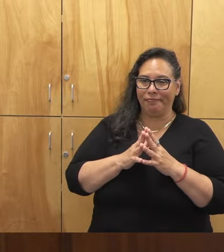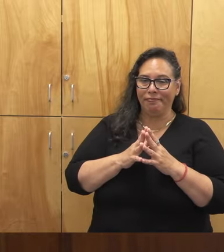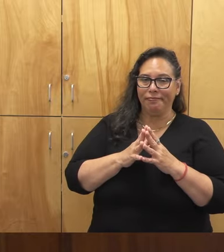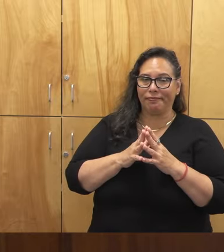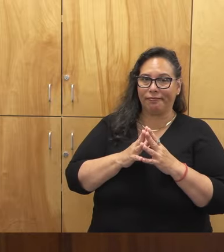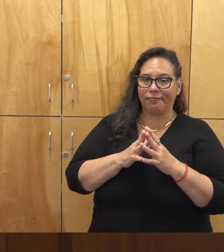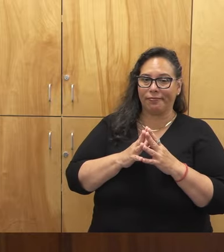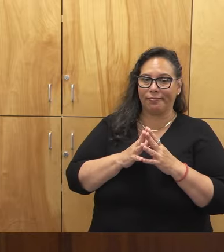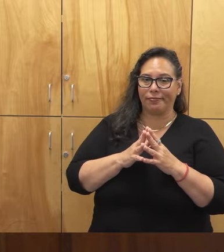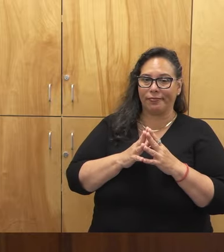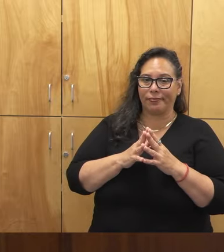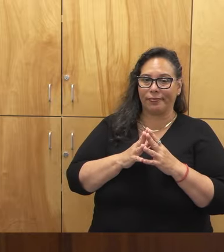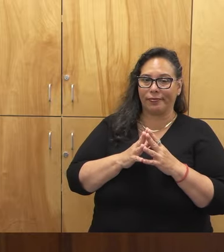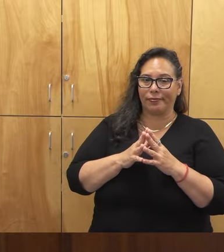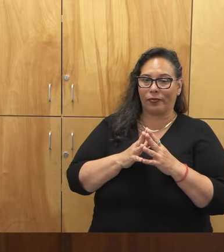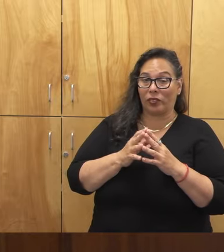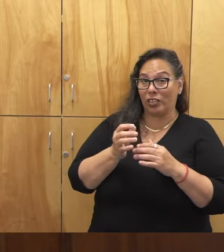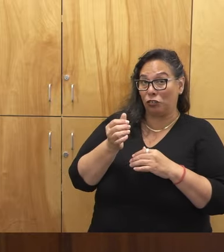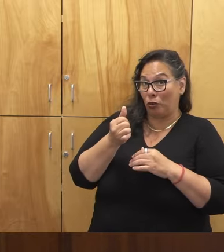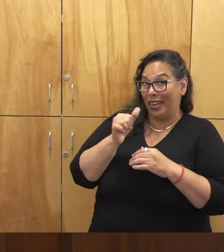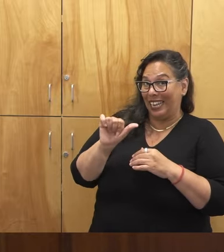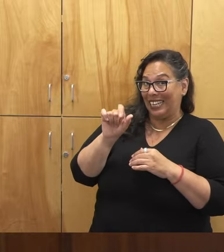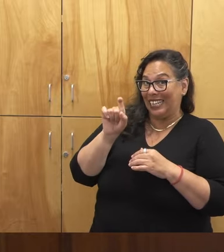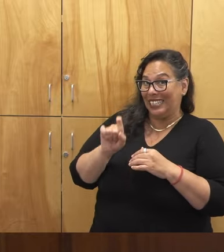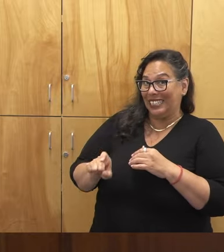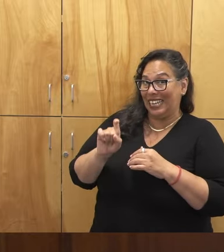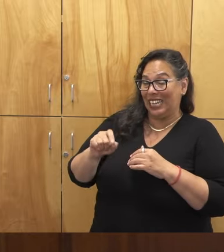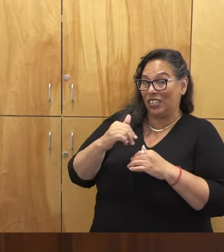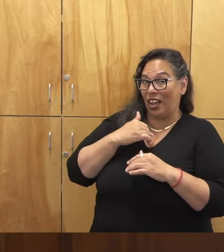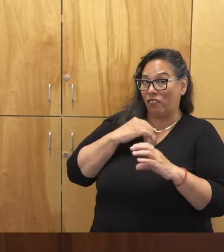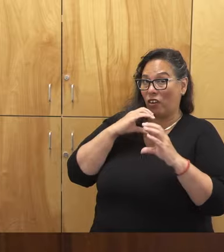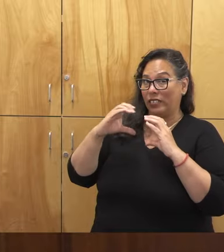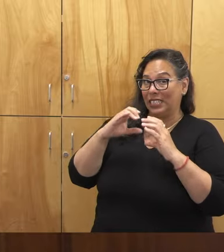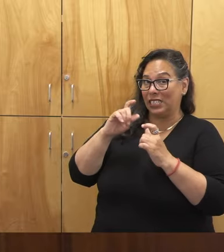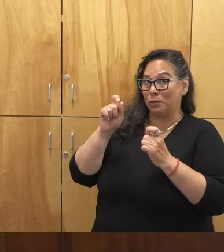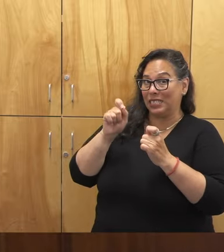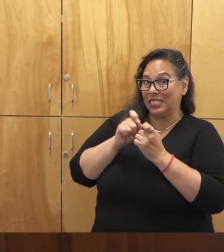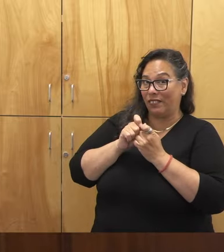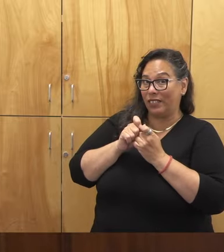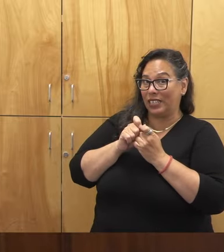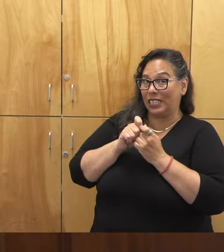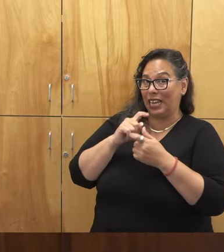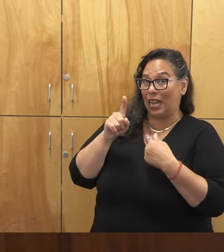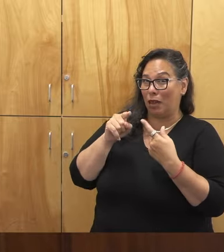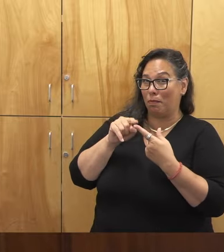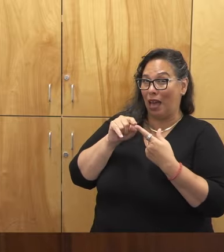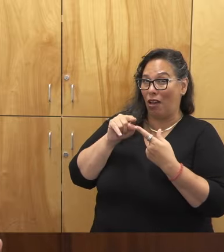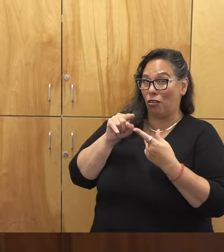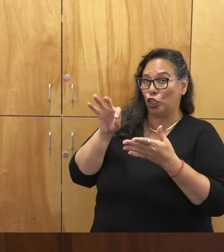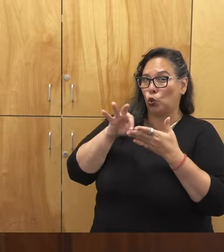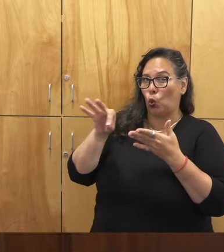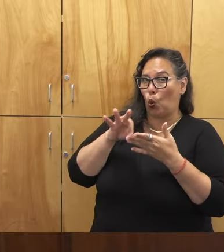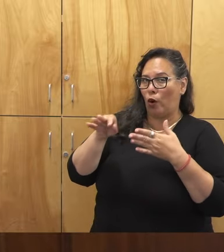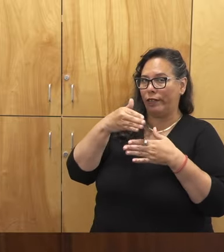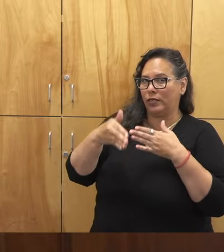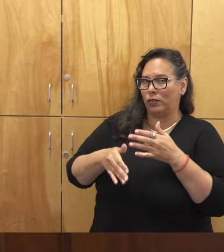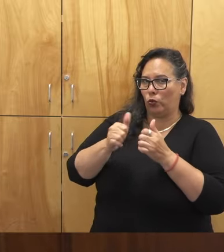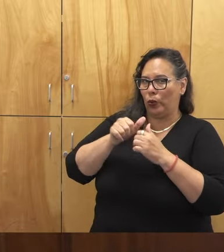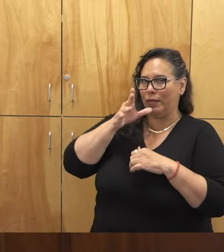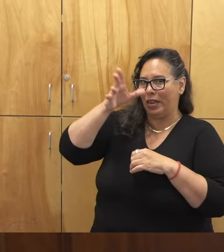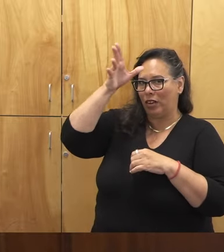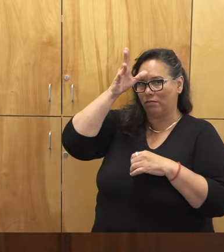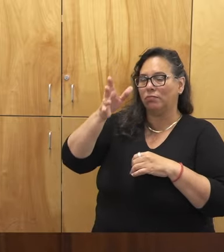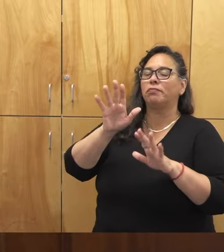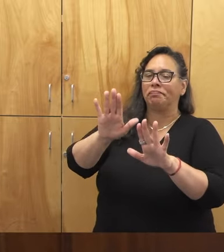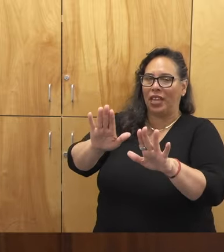need to have a conversation specifically about that with parents? So, let's say I'm a parent. I log